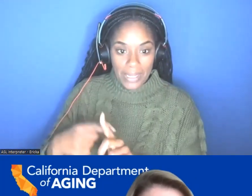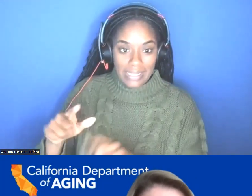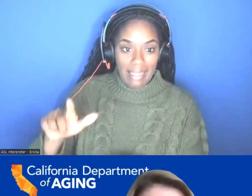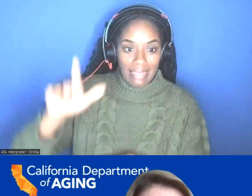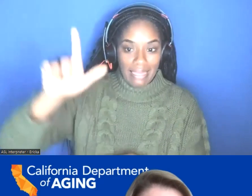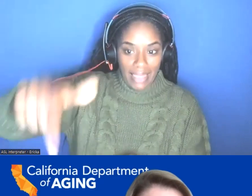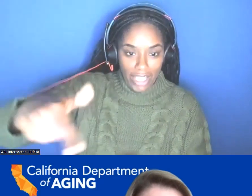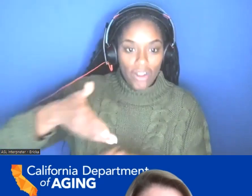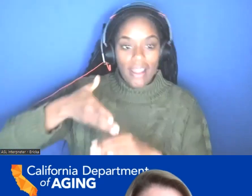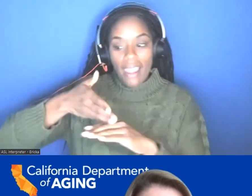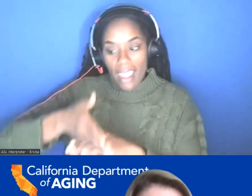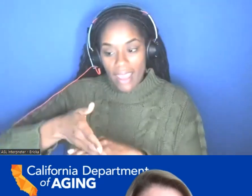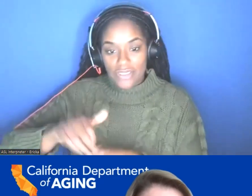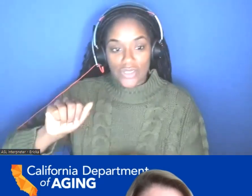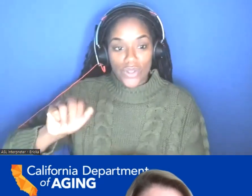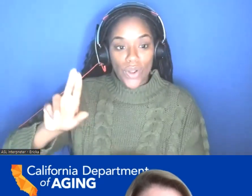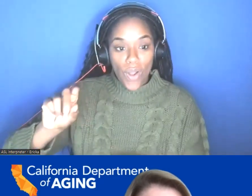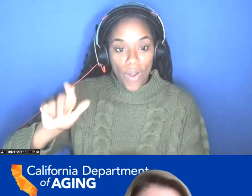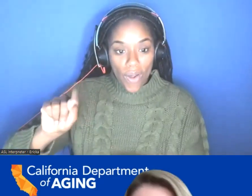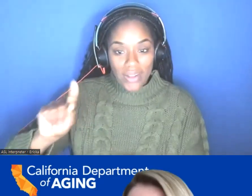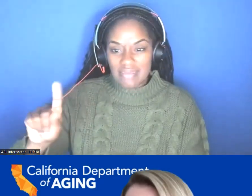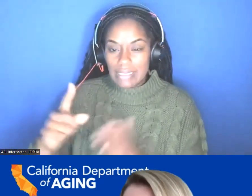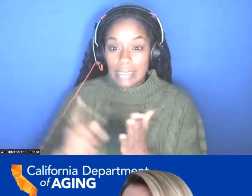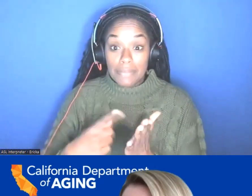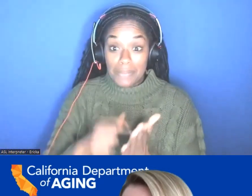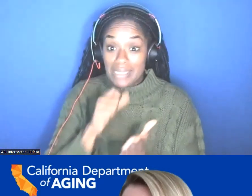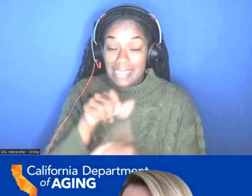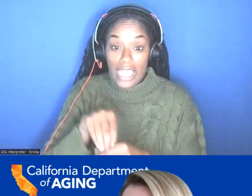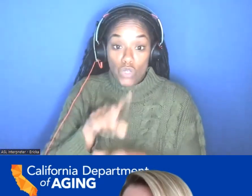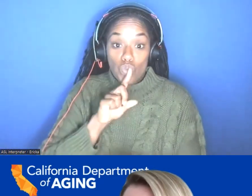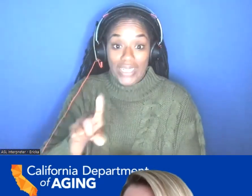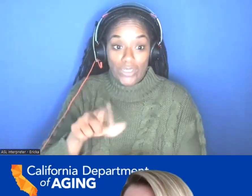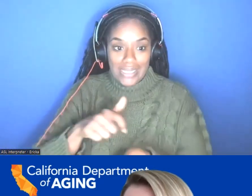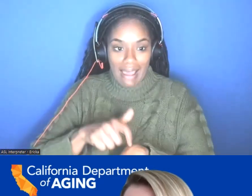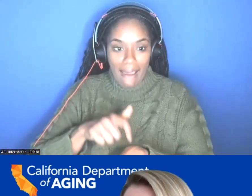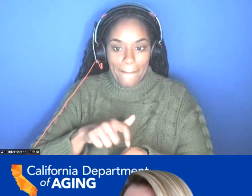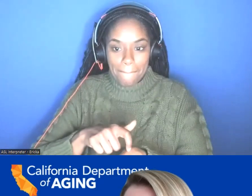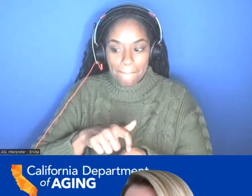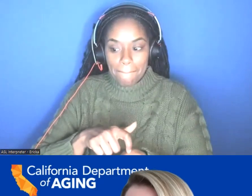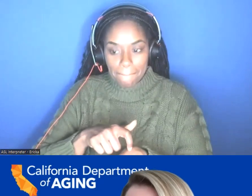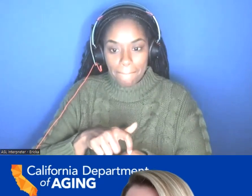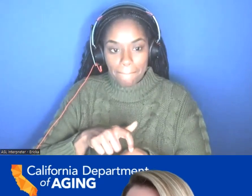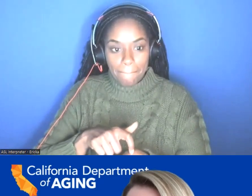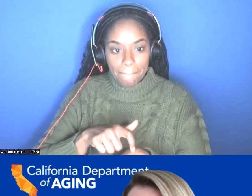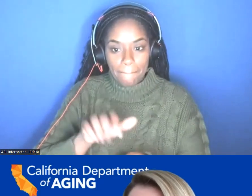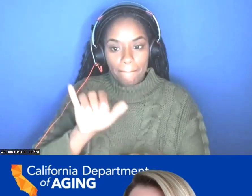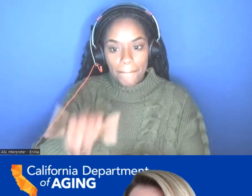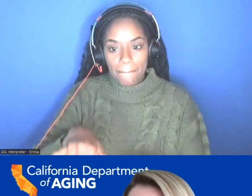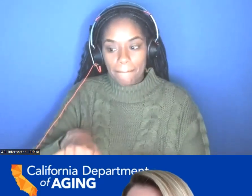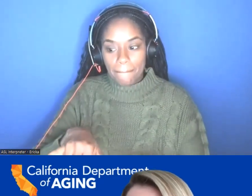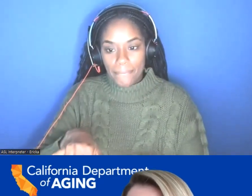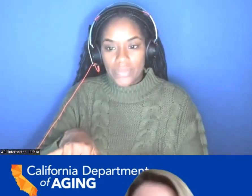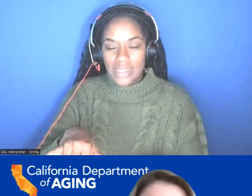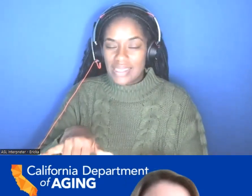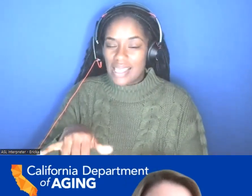after audits, and sometimes they're not in real time. But that's absolutely an